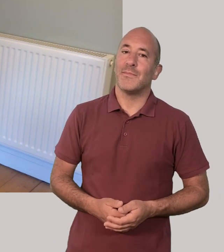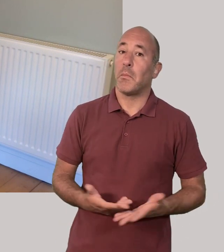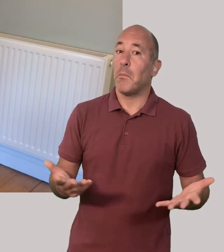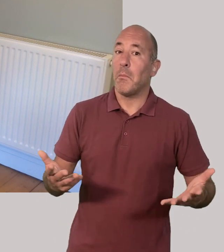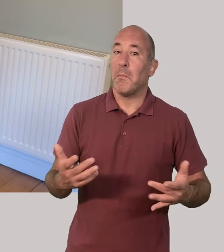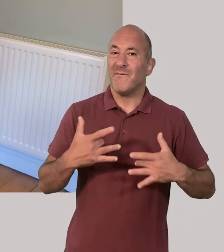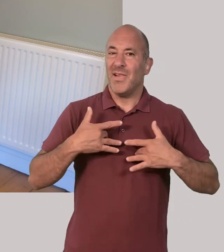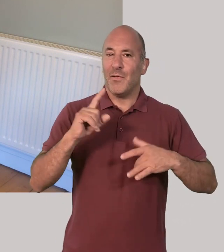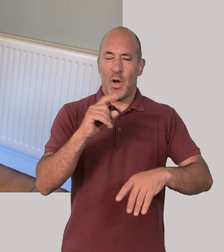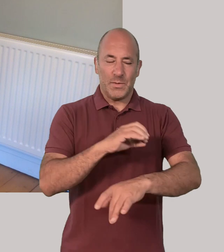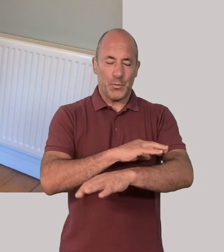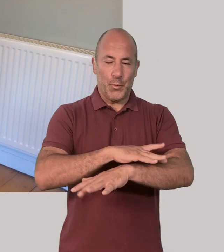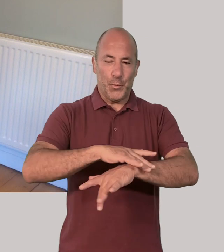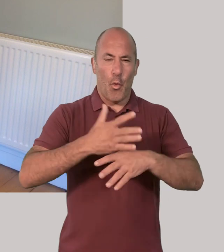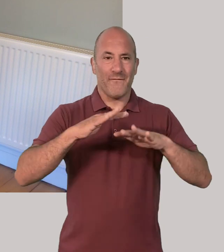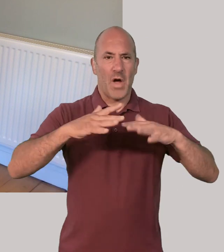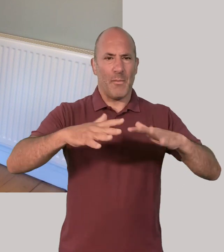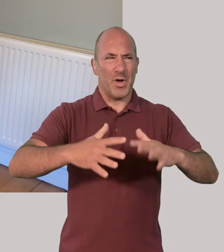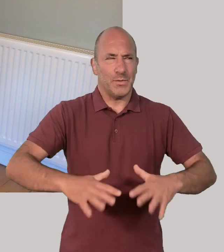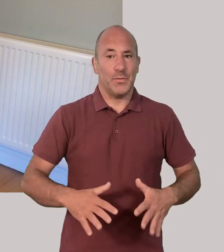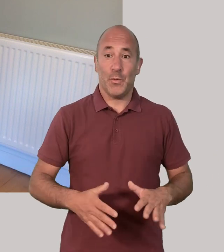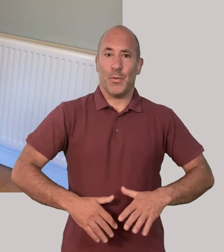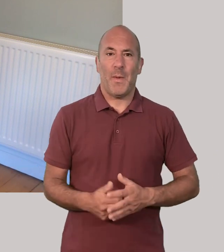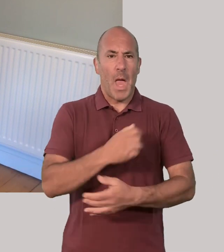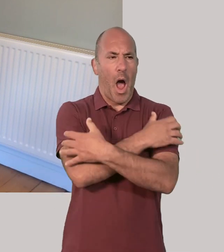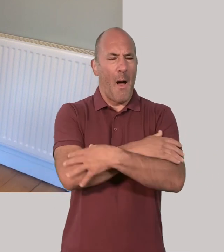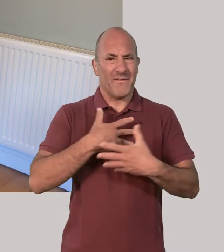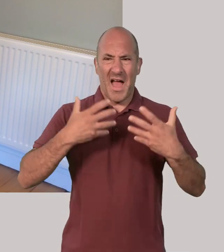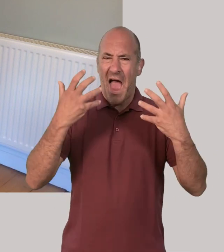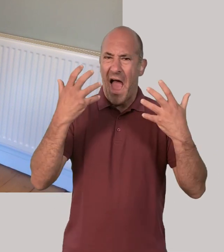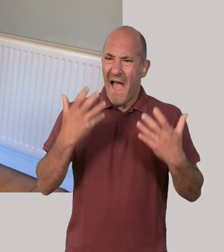And again, see if you can feel any tingling or vibration.